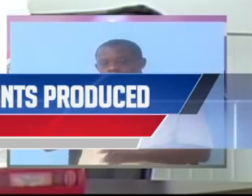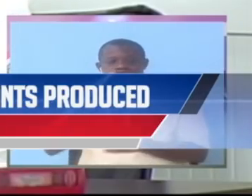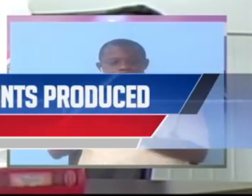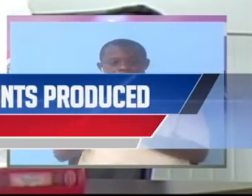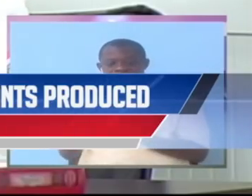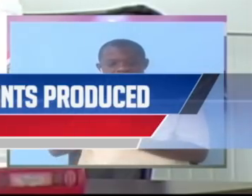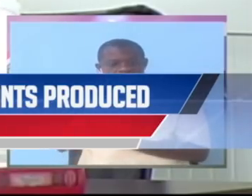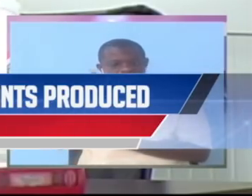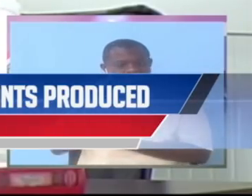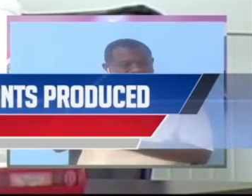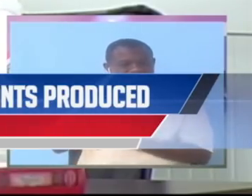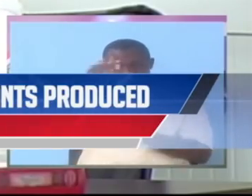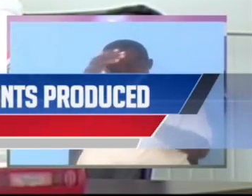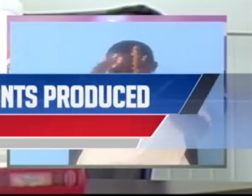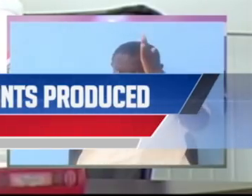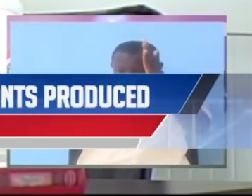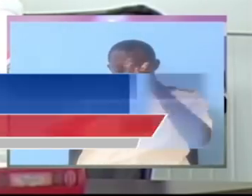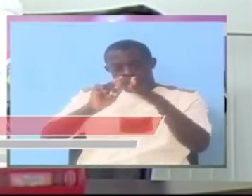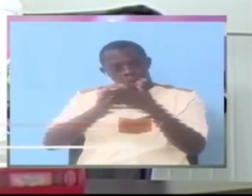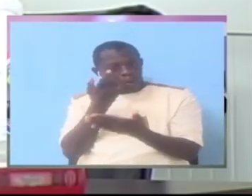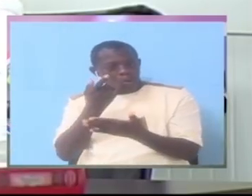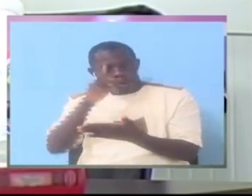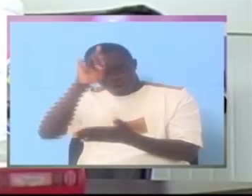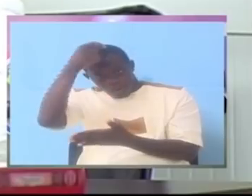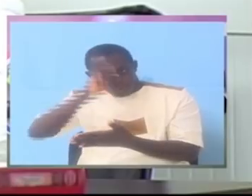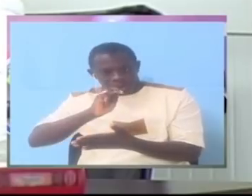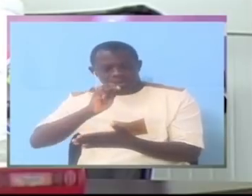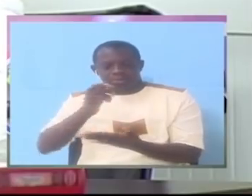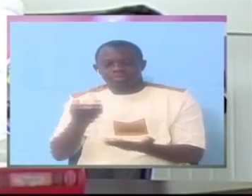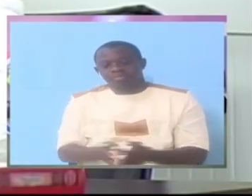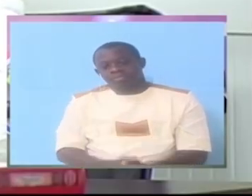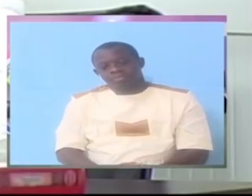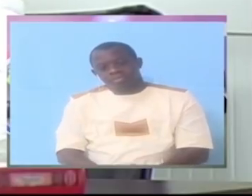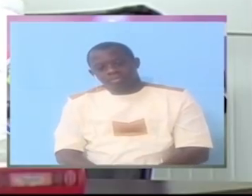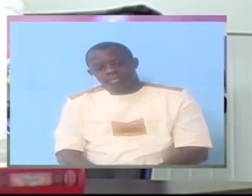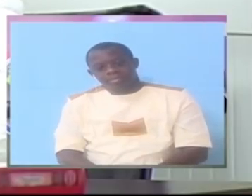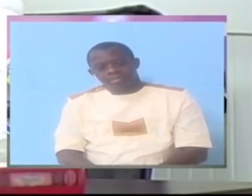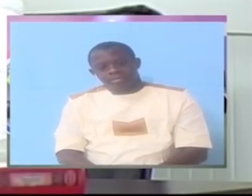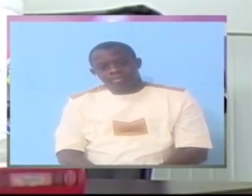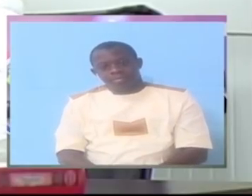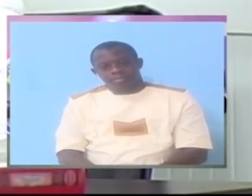from the army or the police. Am ndax nak mom ci police gi la joggé wala ci army bi.